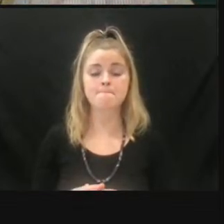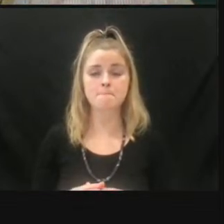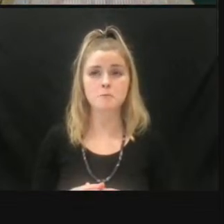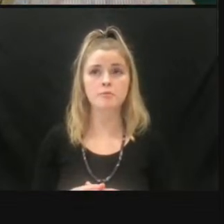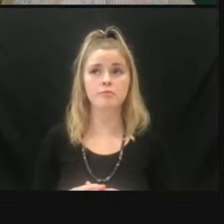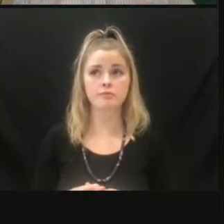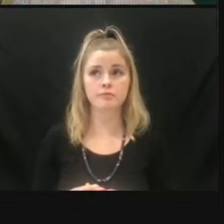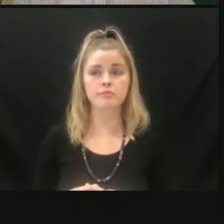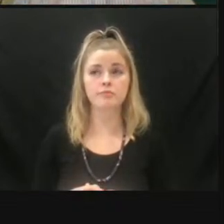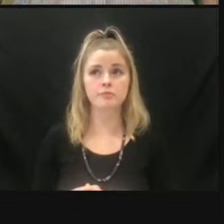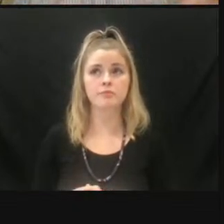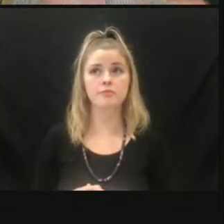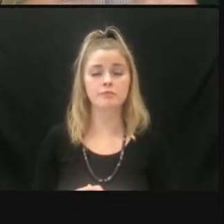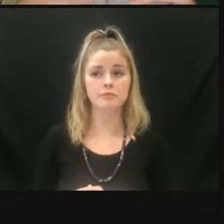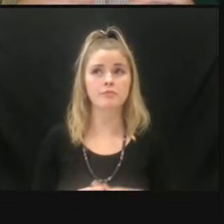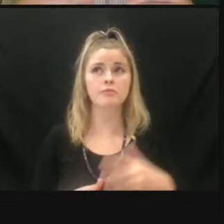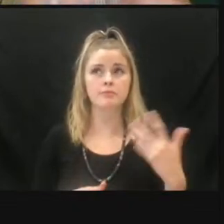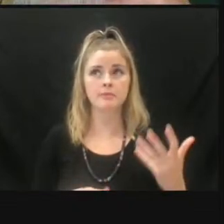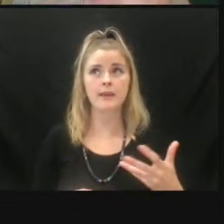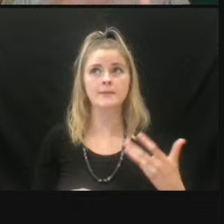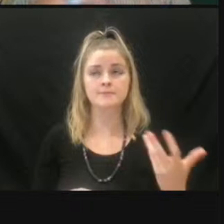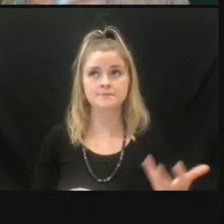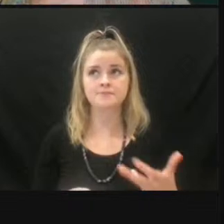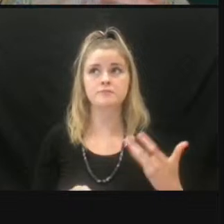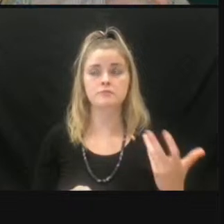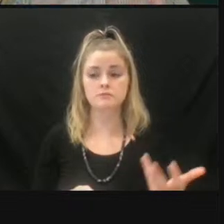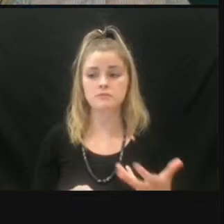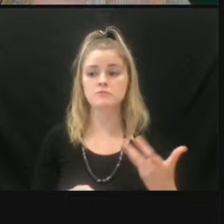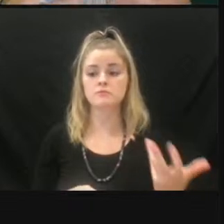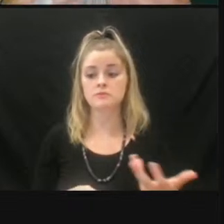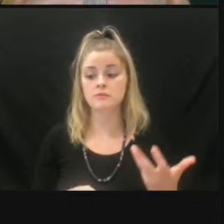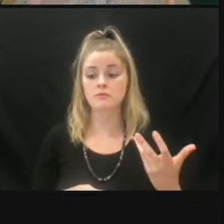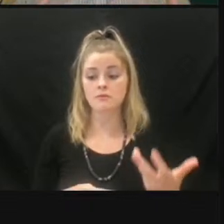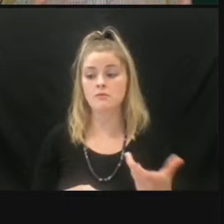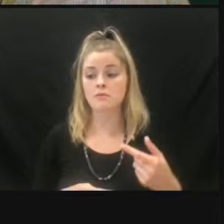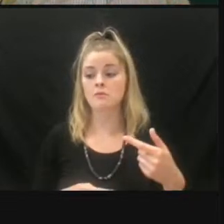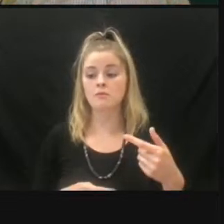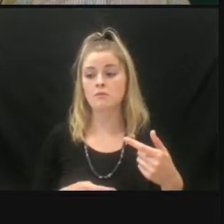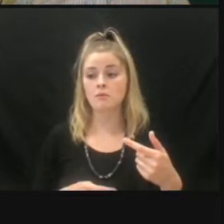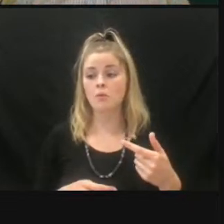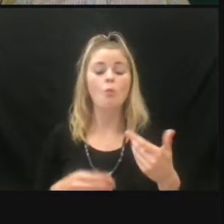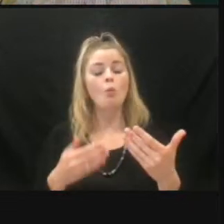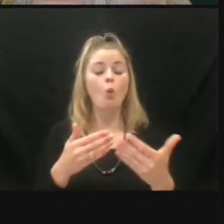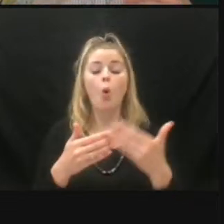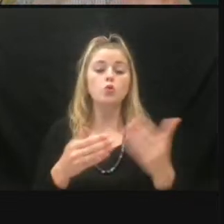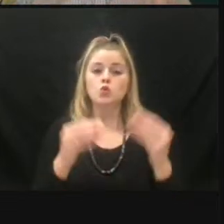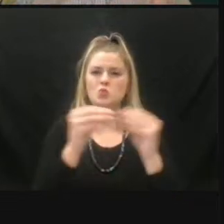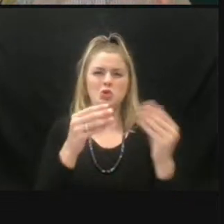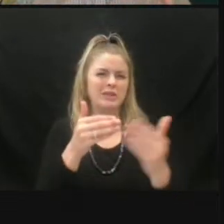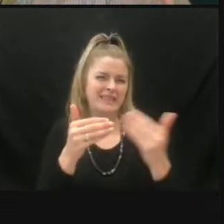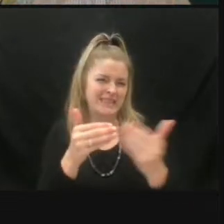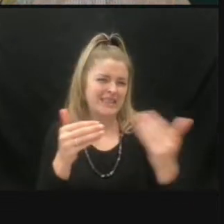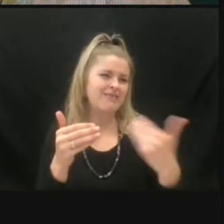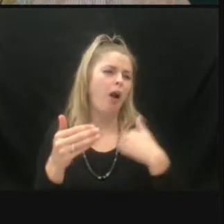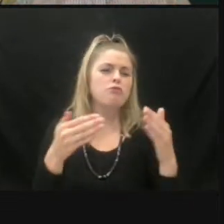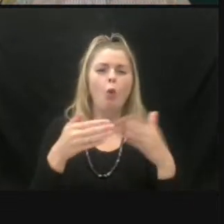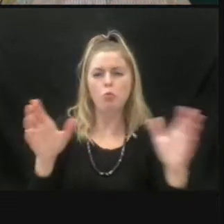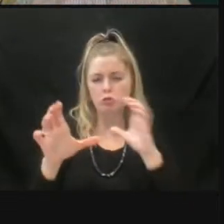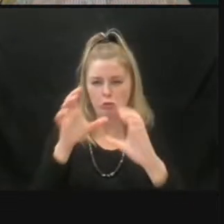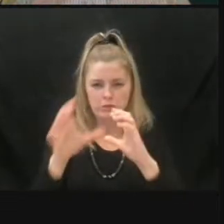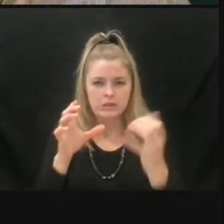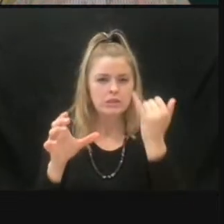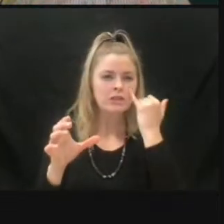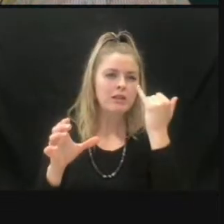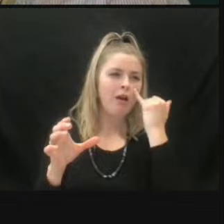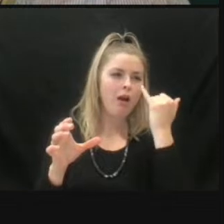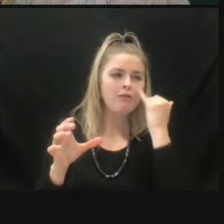more of a kind of free conversation, there was a lot more things that we could talk about, a lot more things that could be expressed.